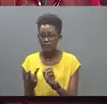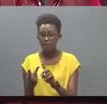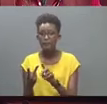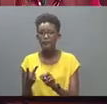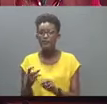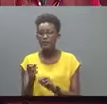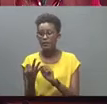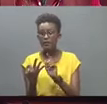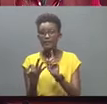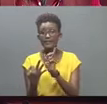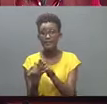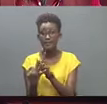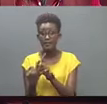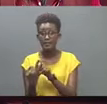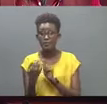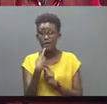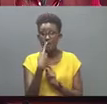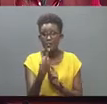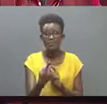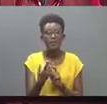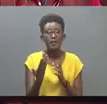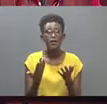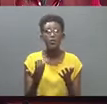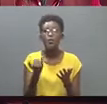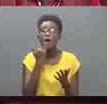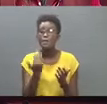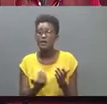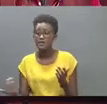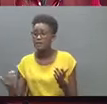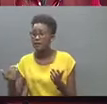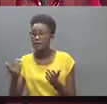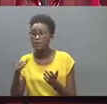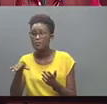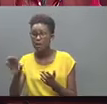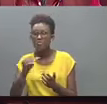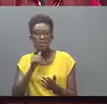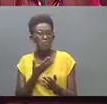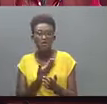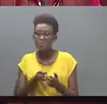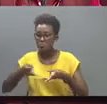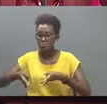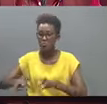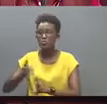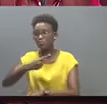The third one, they told me their children did not have opportunity to go to school.